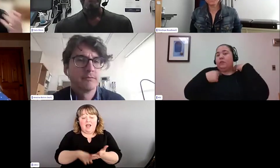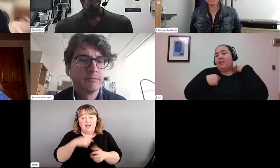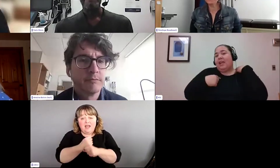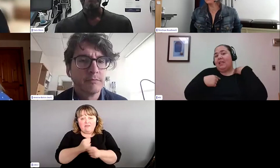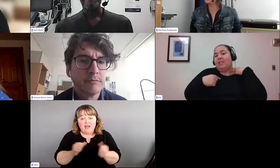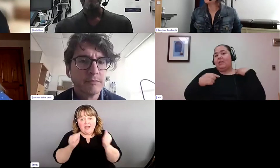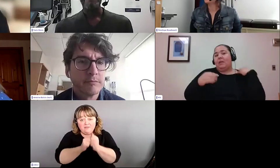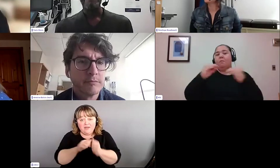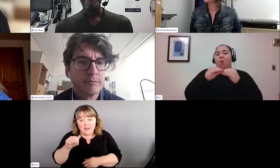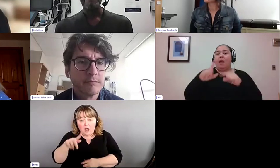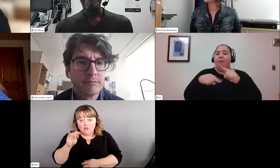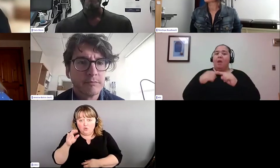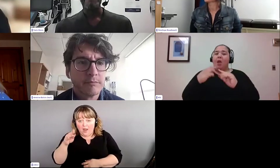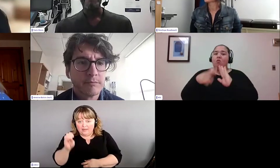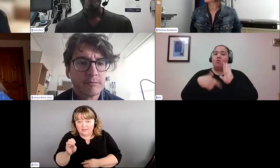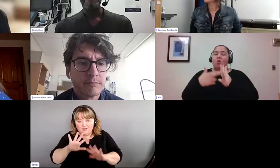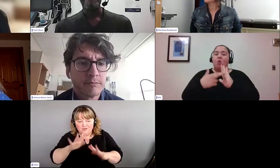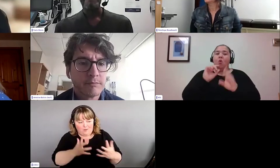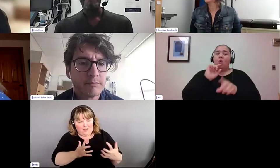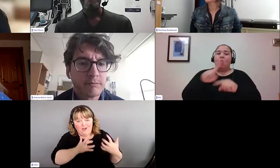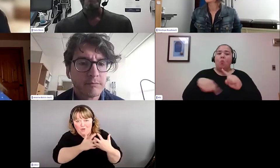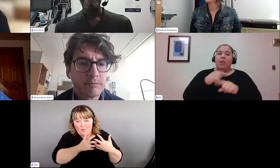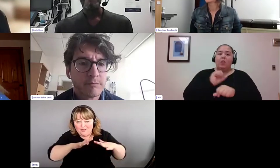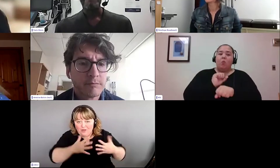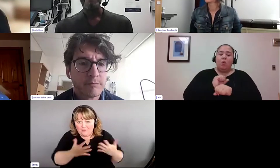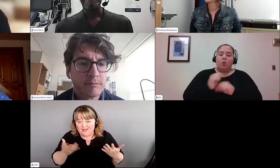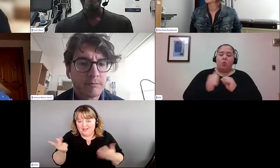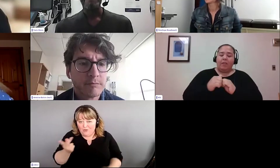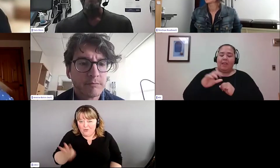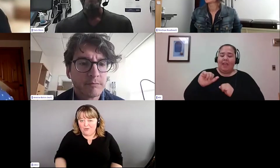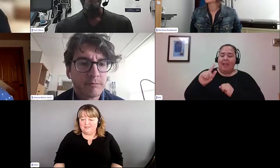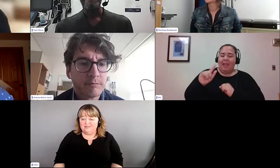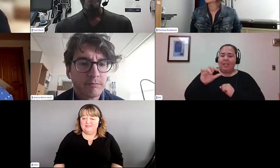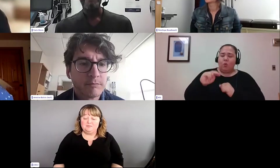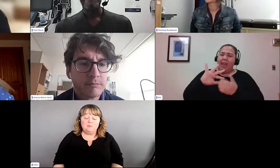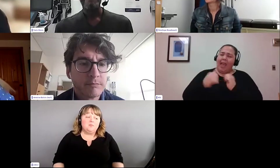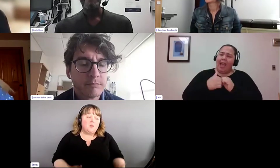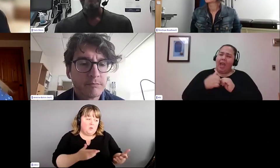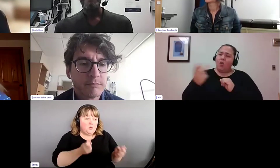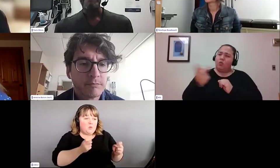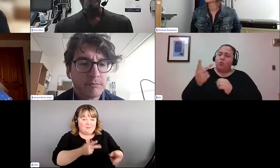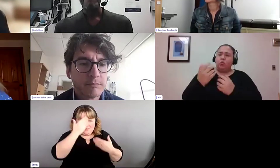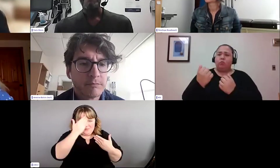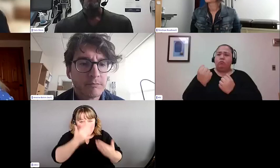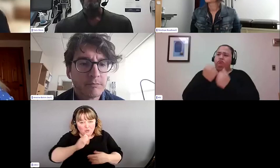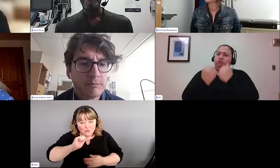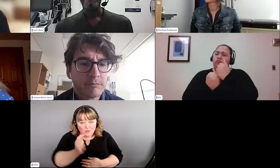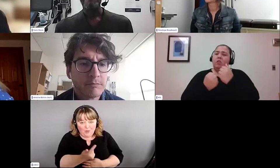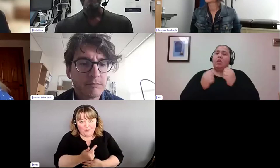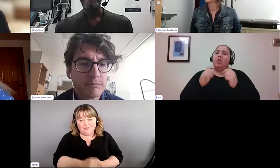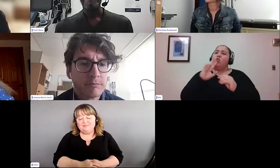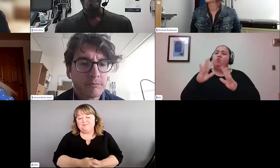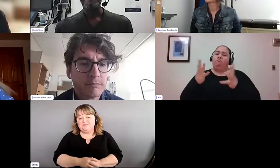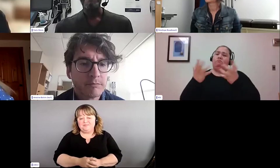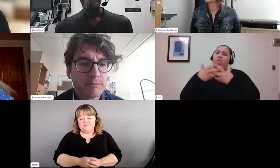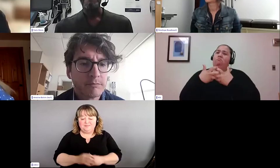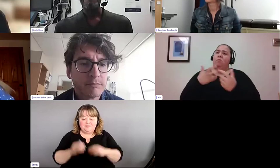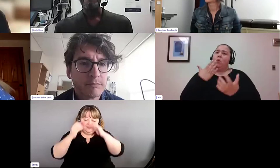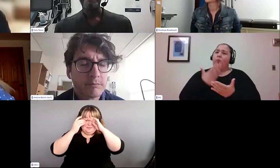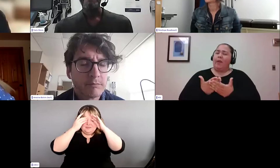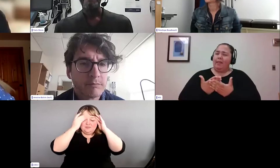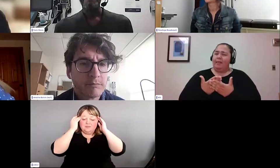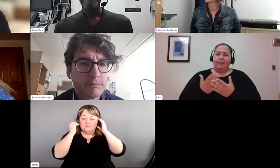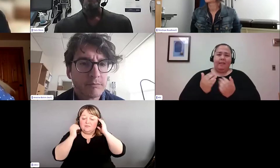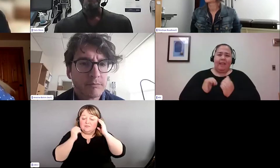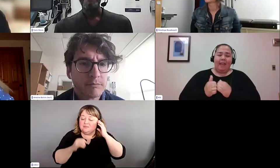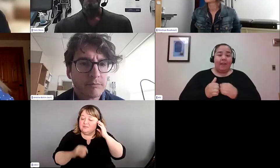with Antoine? How do you complete one another? Antoine was saying that you complete each other well. Well, hello,